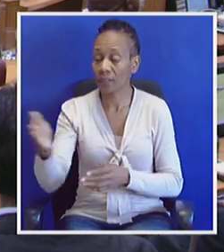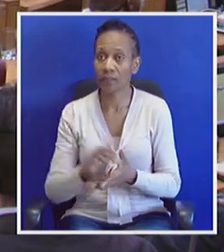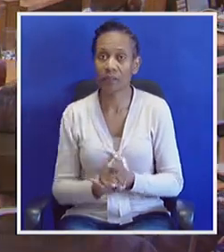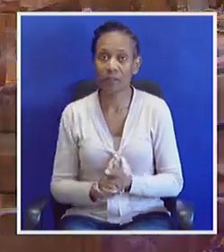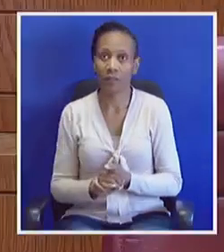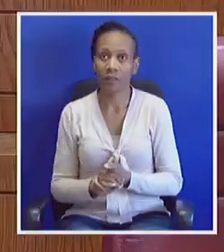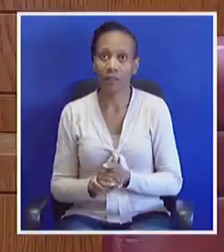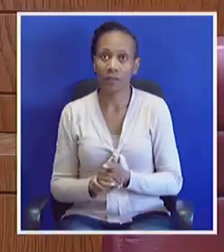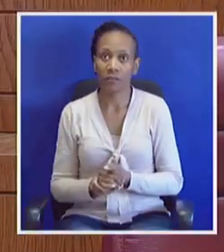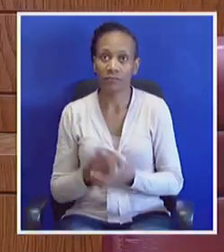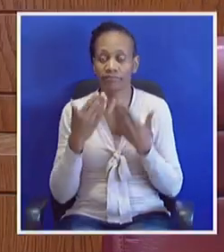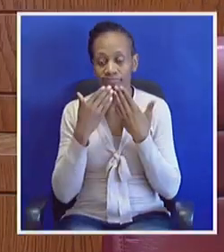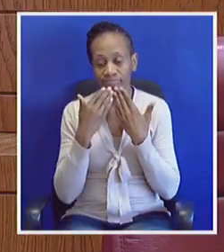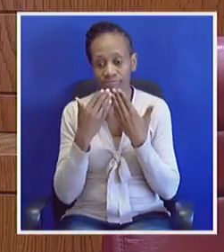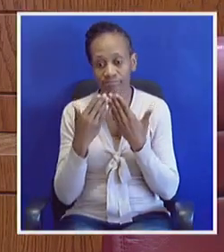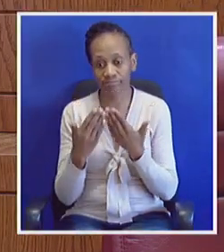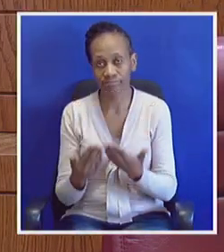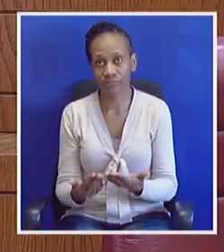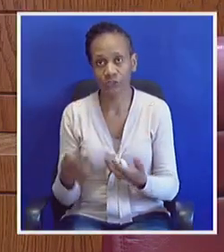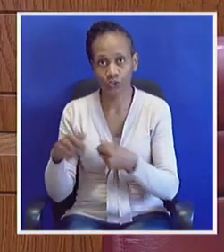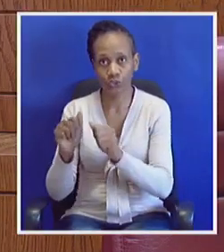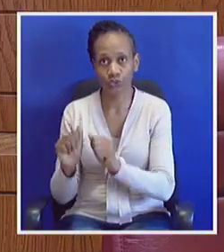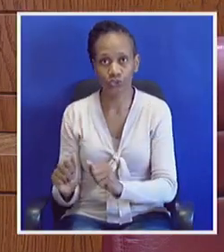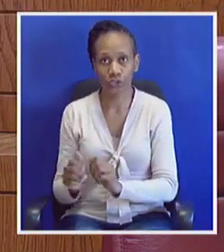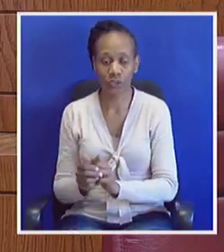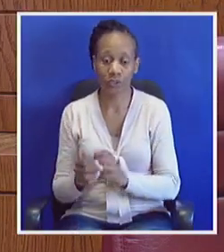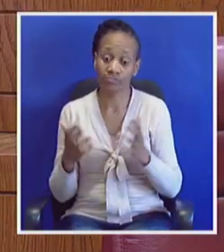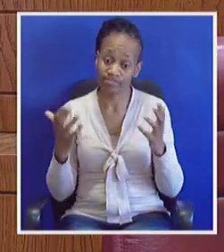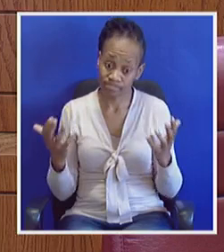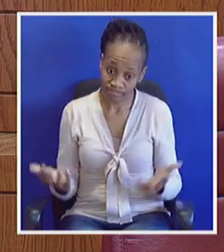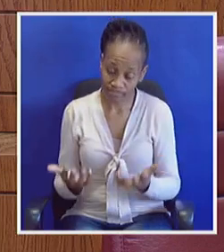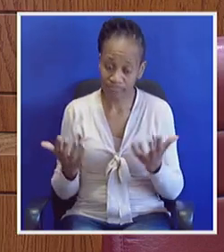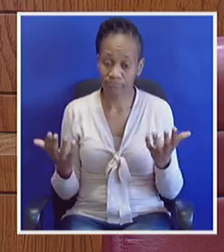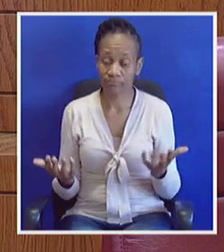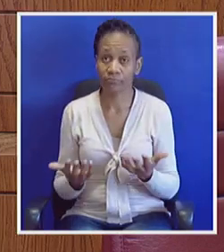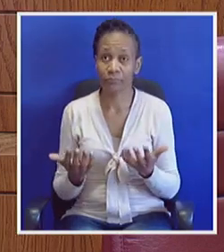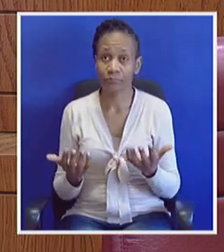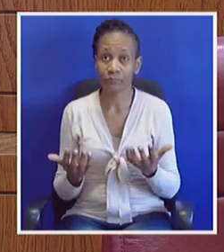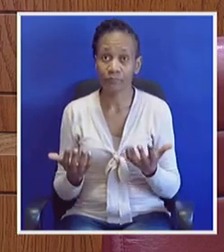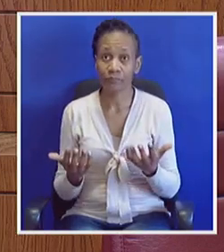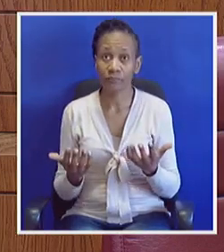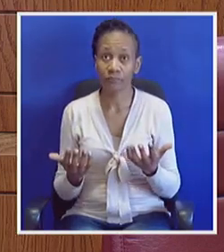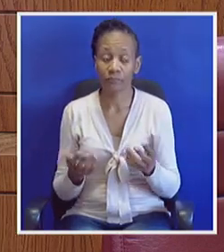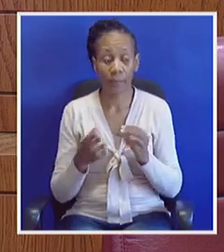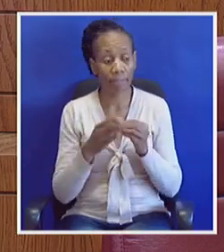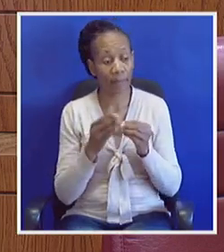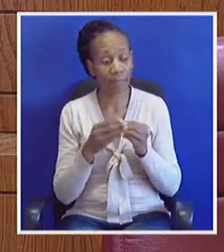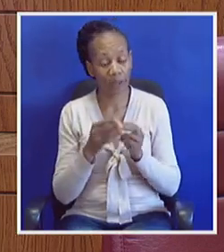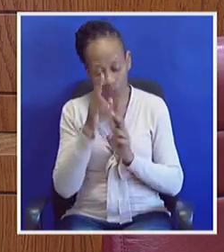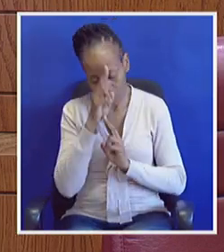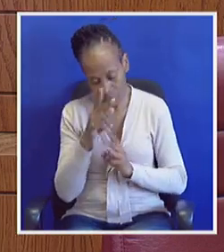Thank you. Thank you very much, Chairperson. Actually, what